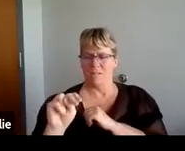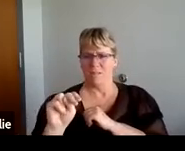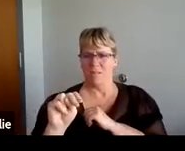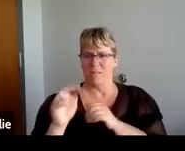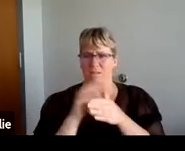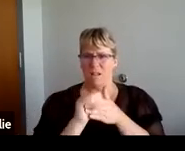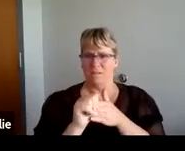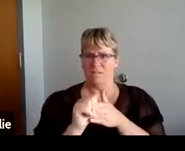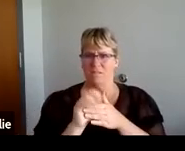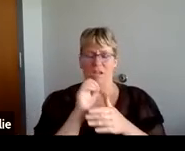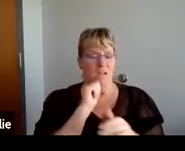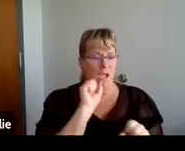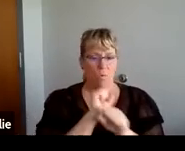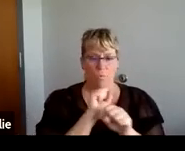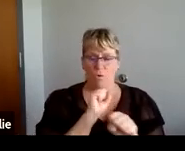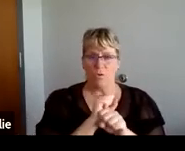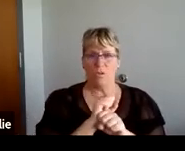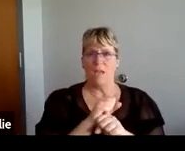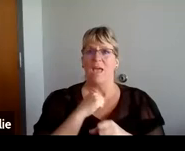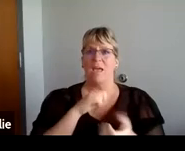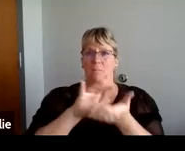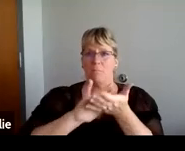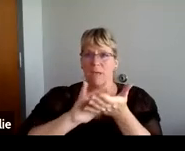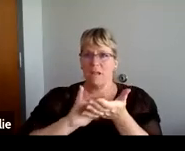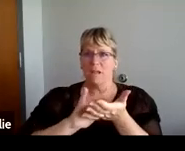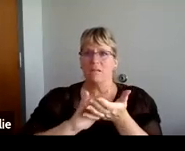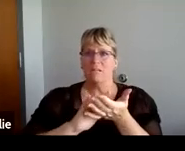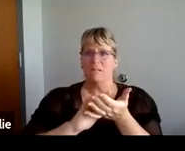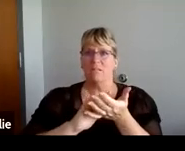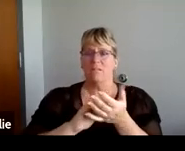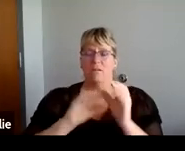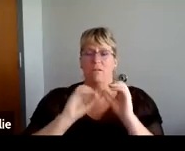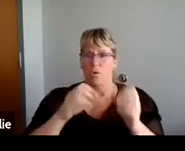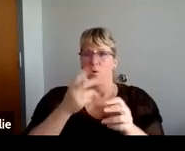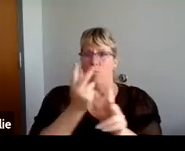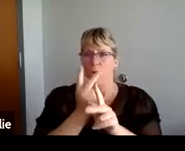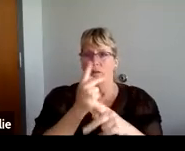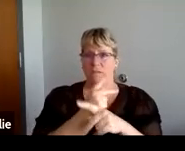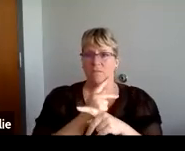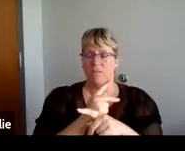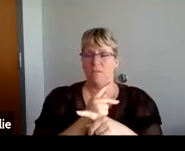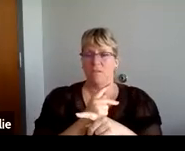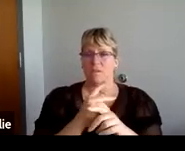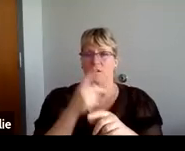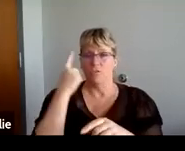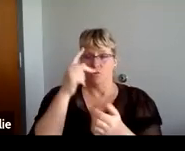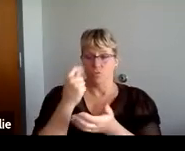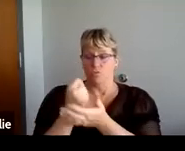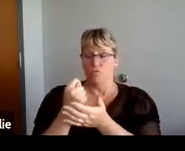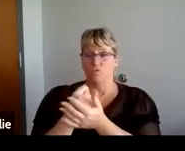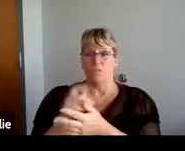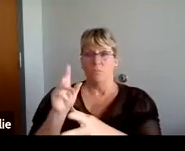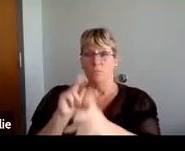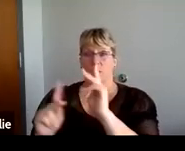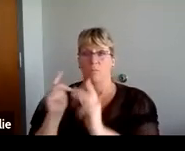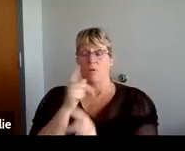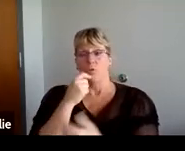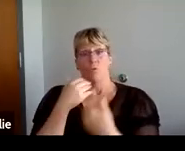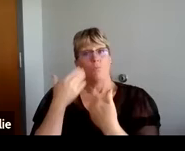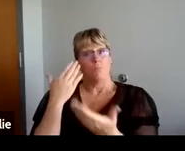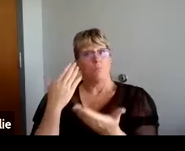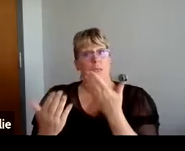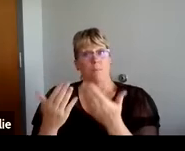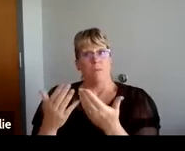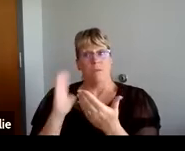work, productivity, and medical costs to treat individuals who may end up